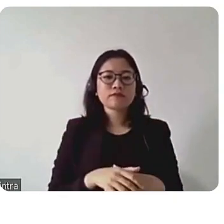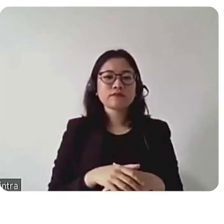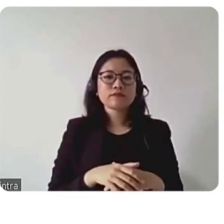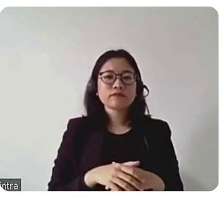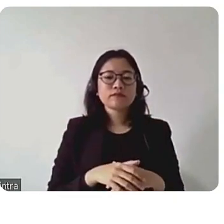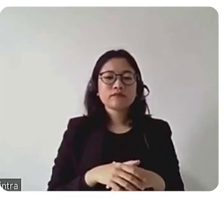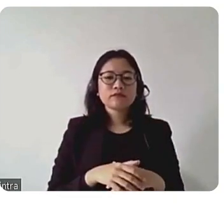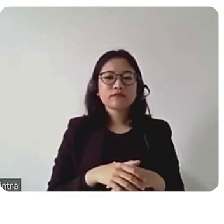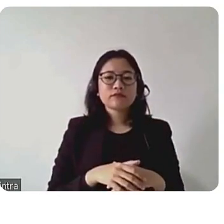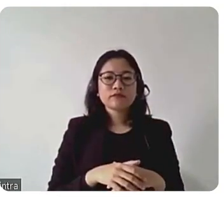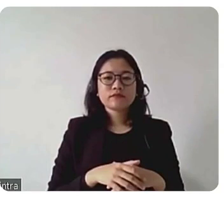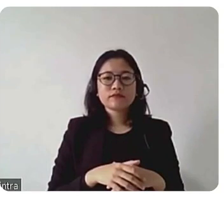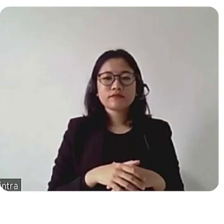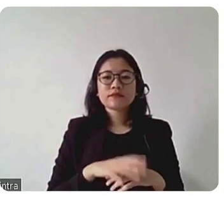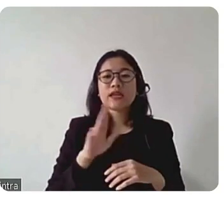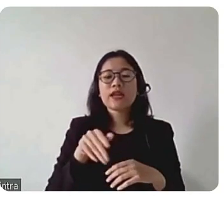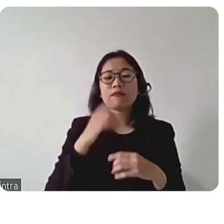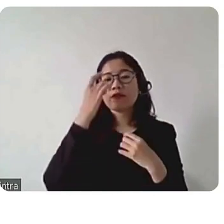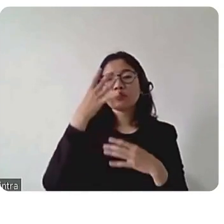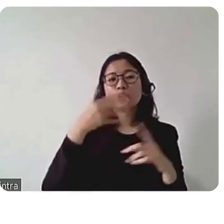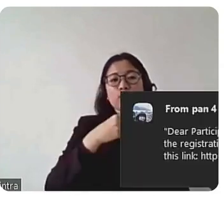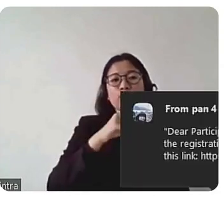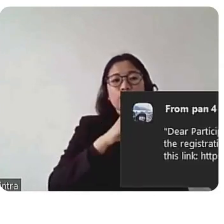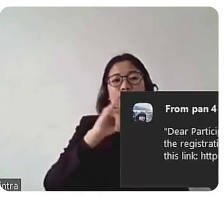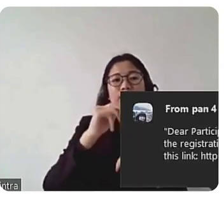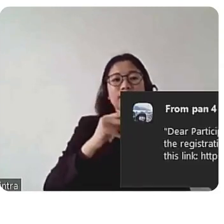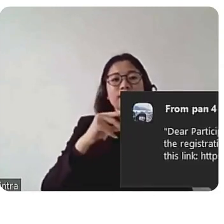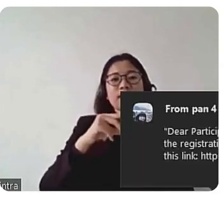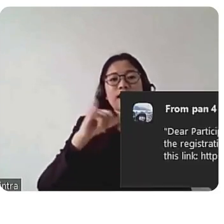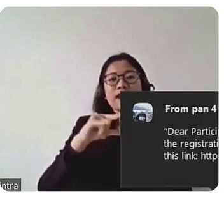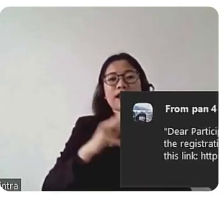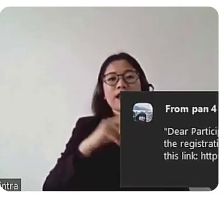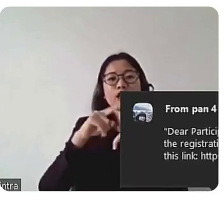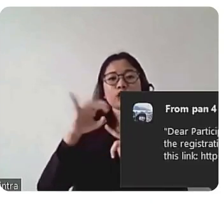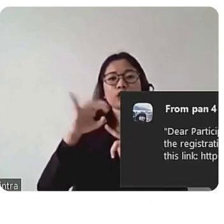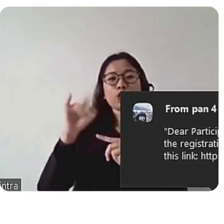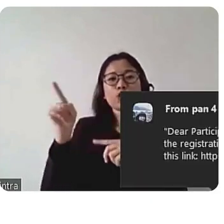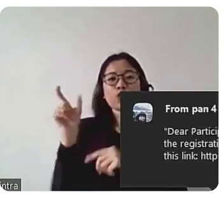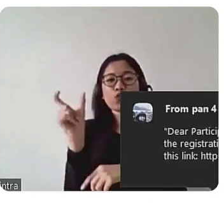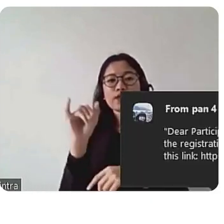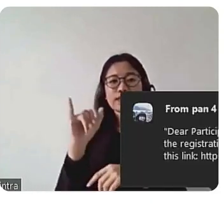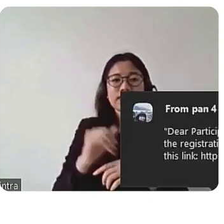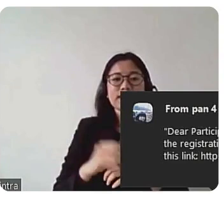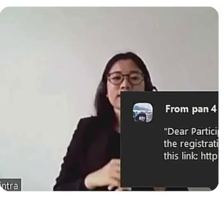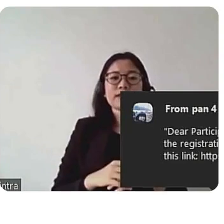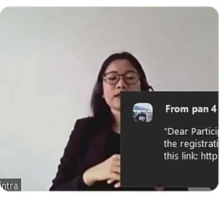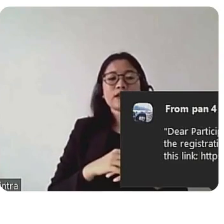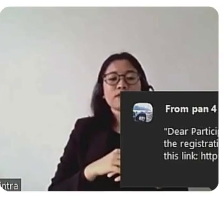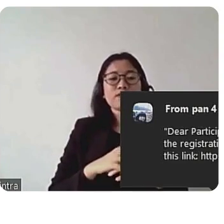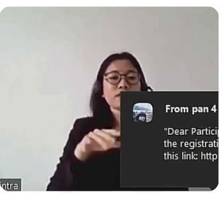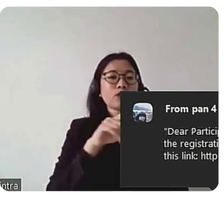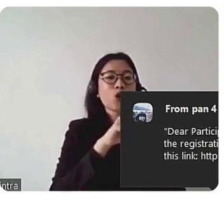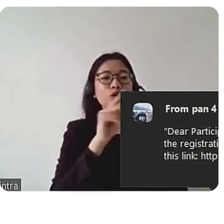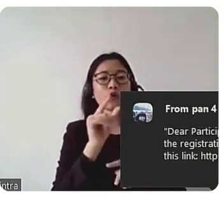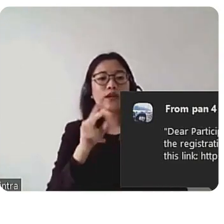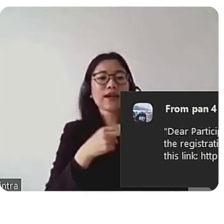Haryanto, Faculty of Public Health, Universitas Indonesia. Dr. Nasir Hasan,